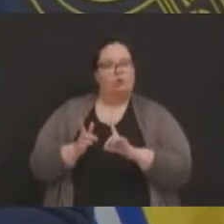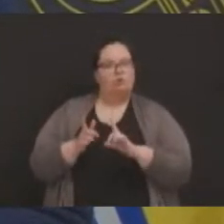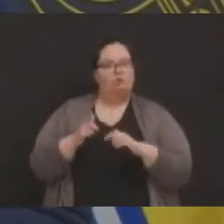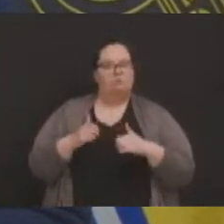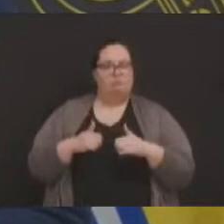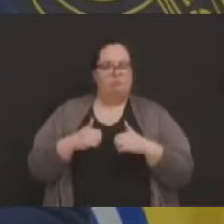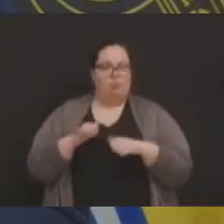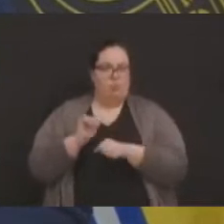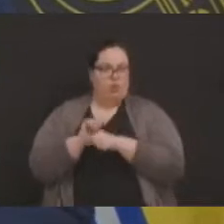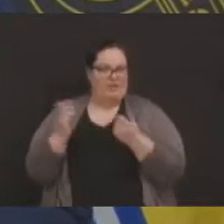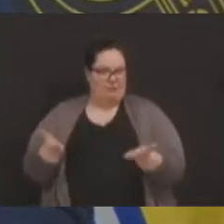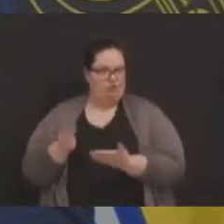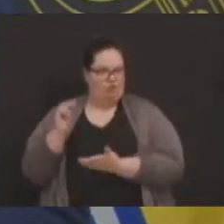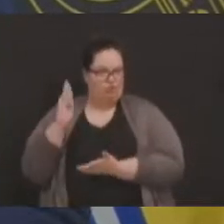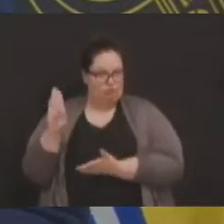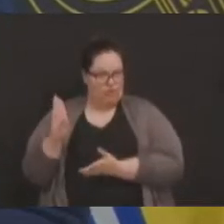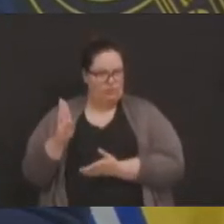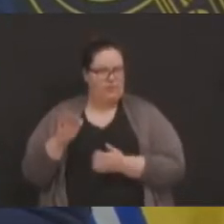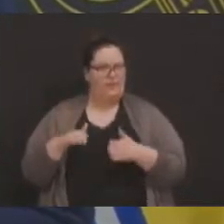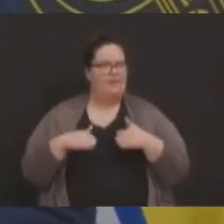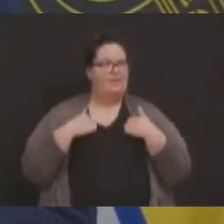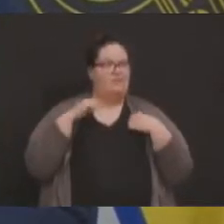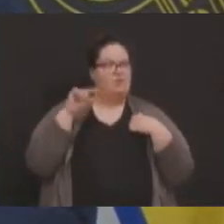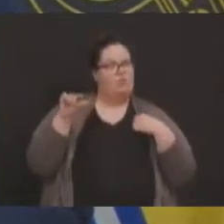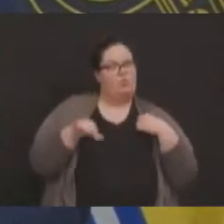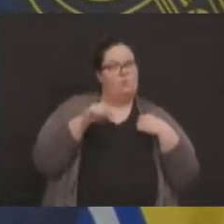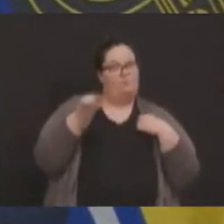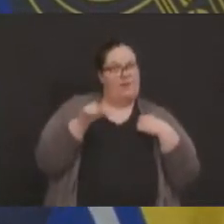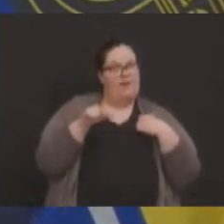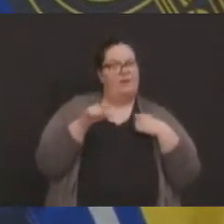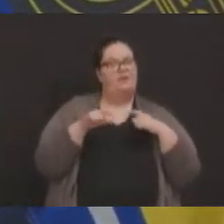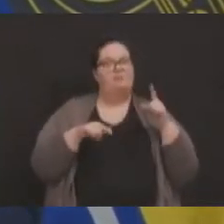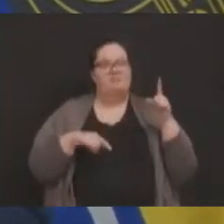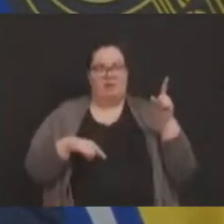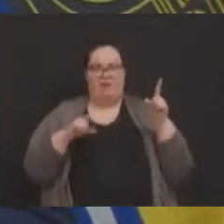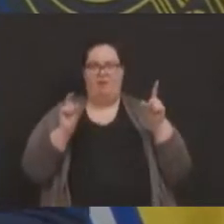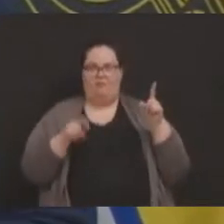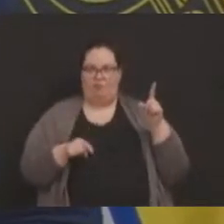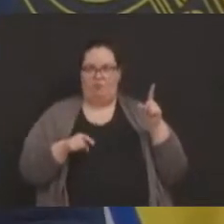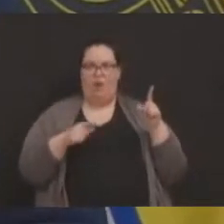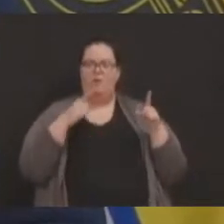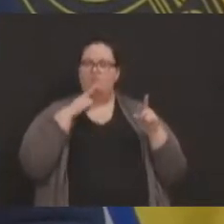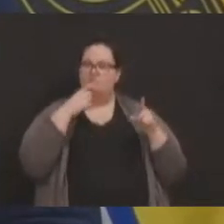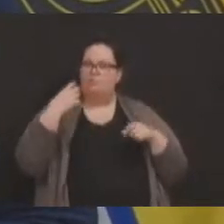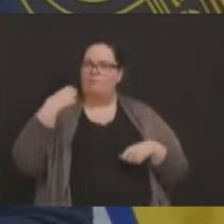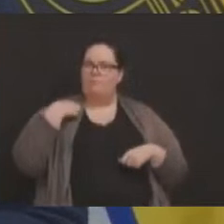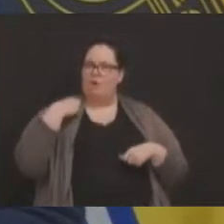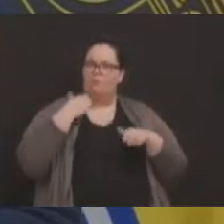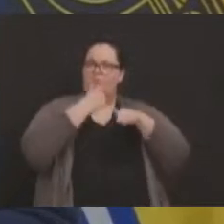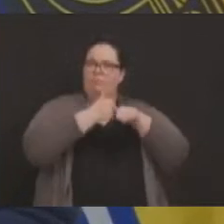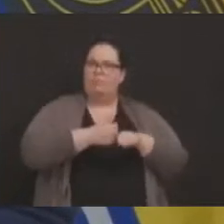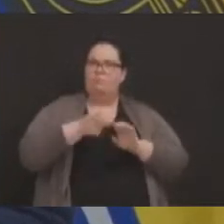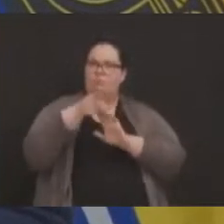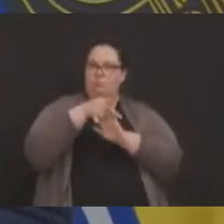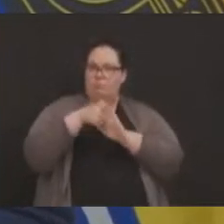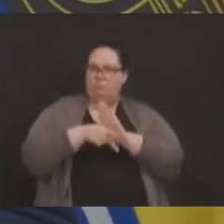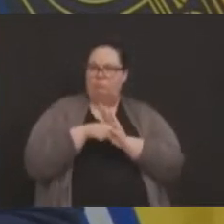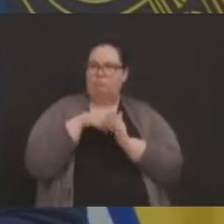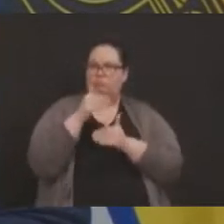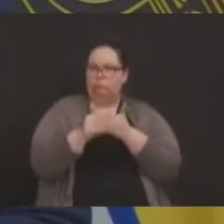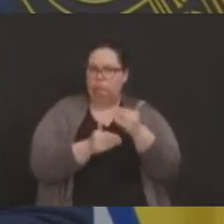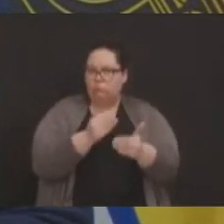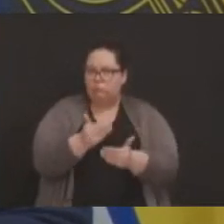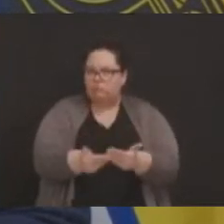to make proper arrangements. They would most likely be tested weekly. They would